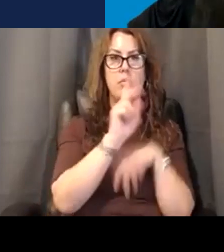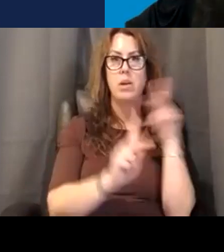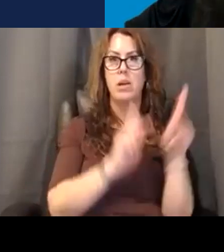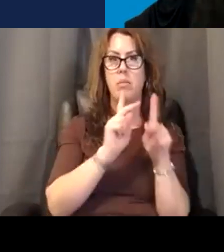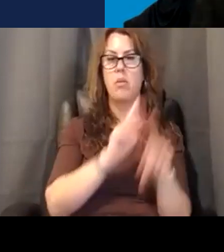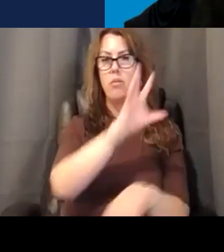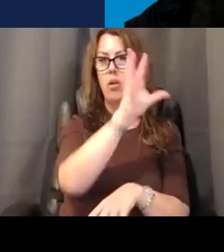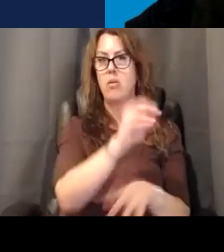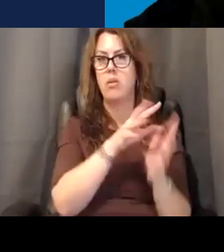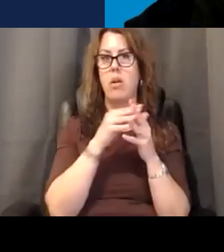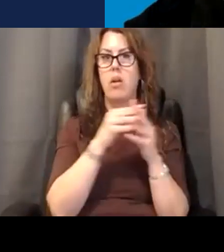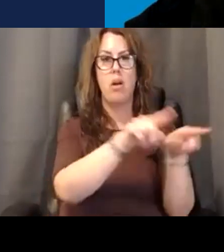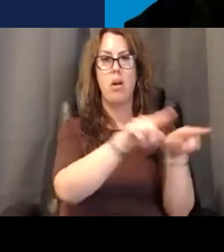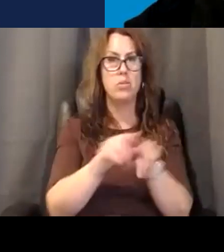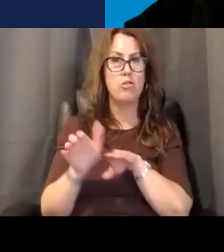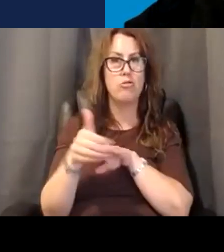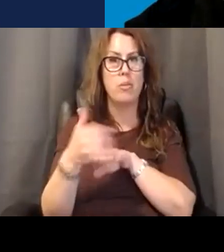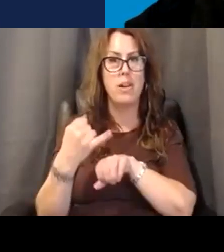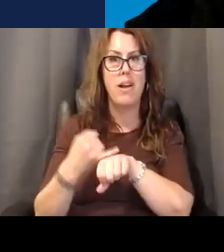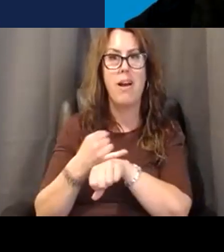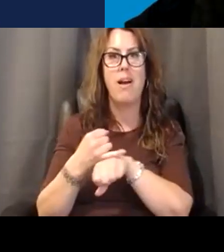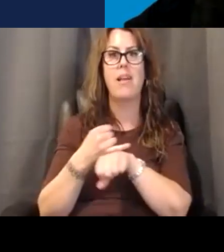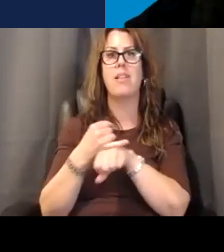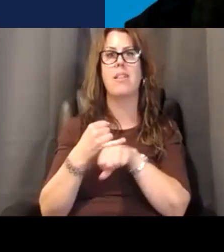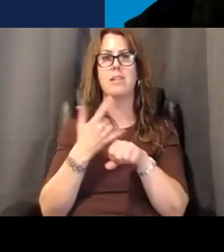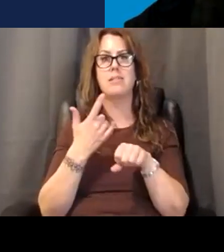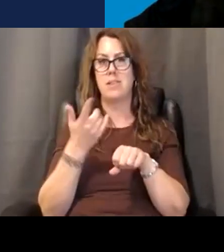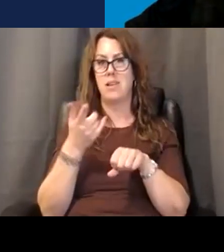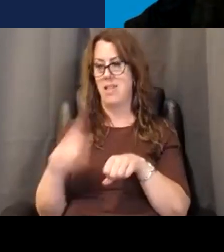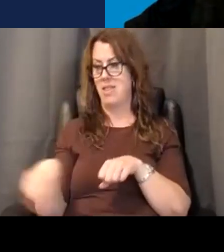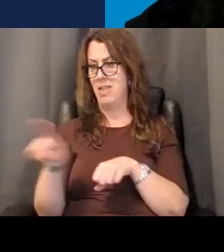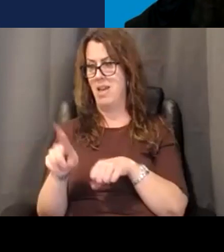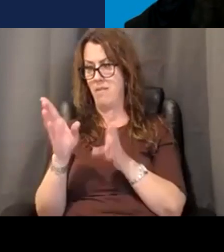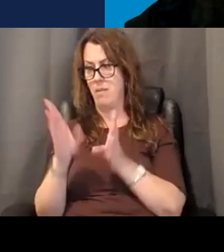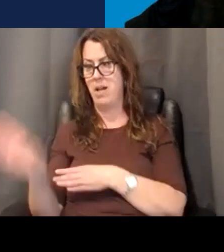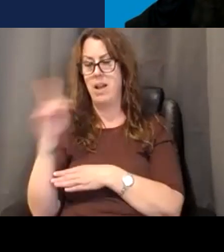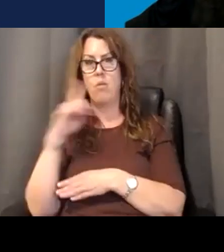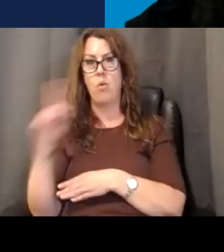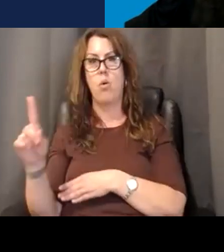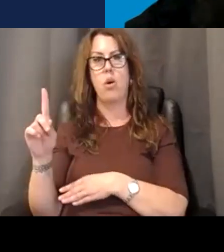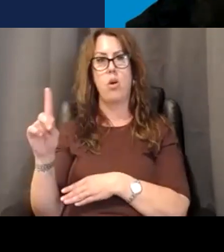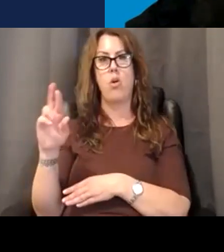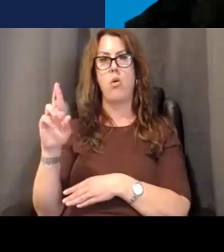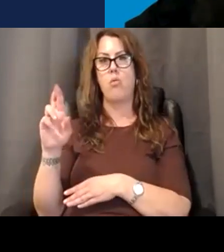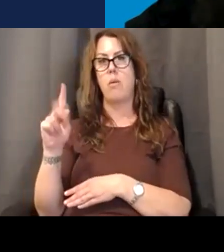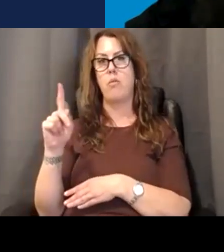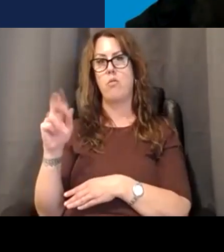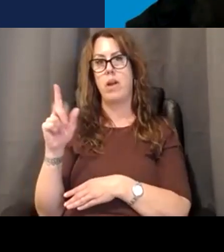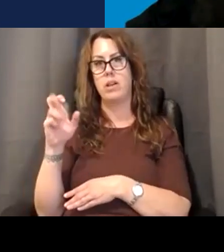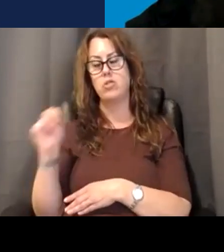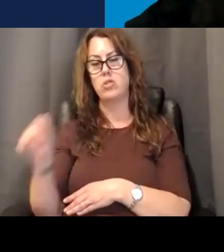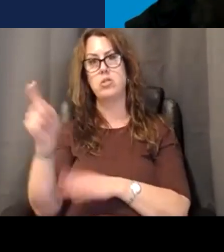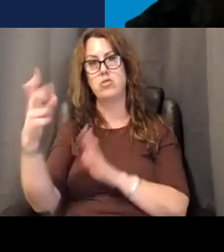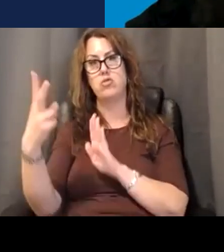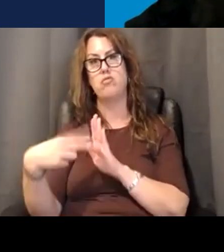like the Caribbean islands, and the plan, the 10-point plan they have for reparations, which is a fantastic plan. If folks haven't read it, certainly read up on